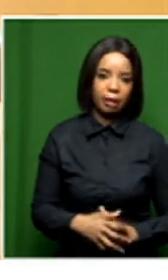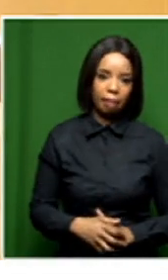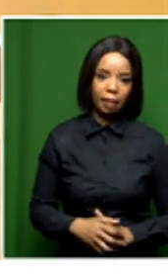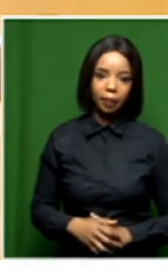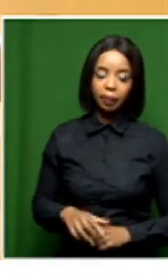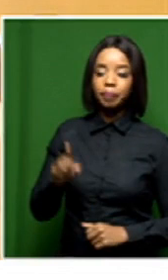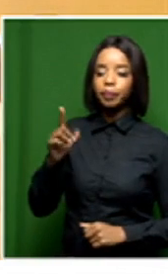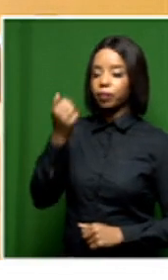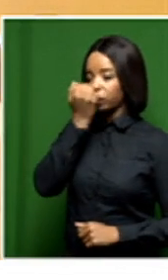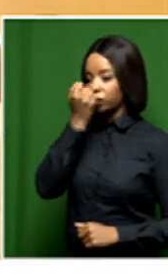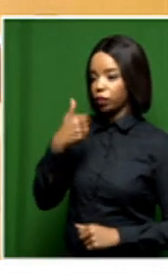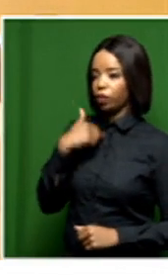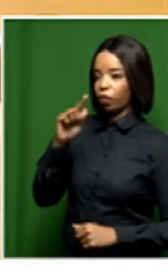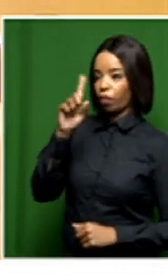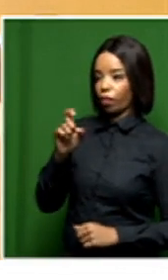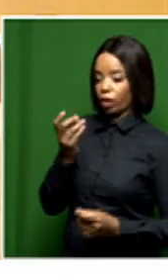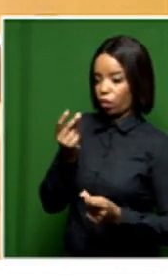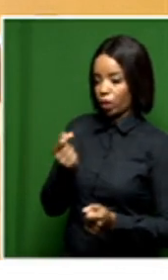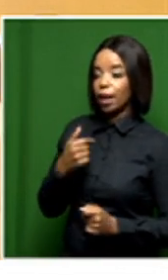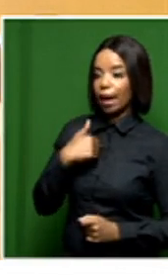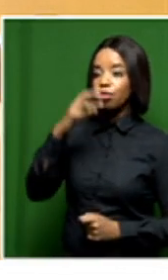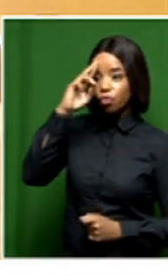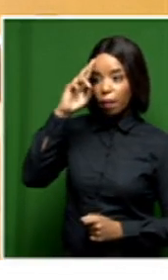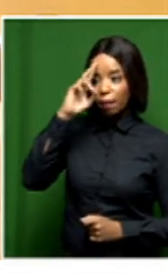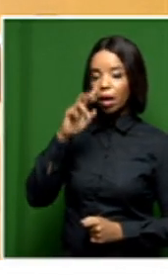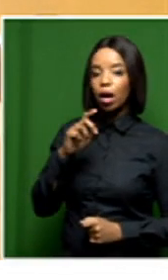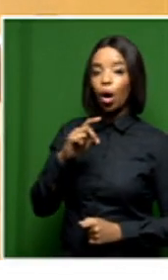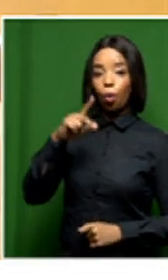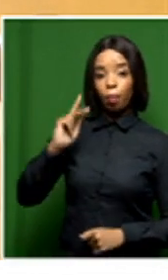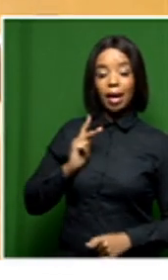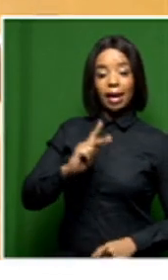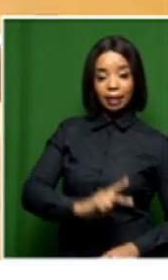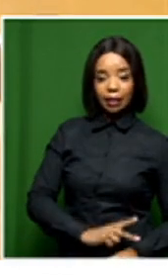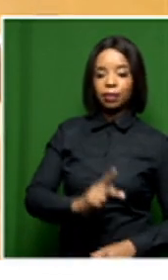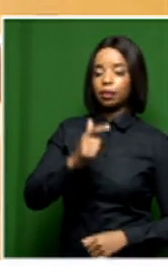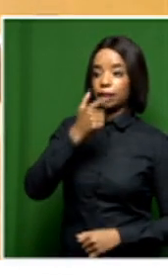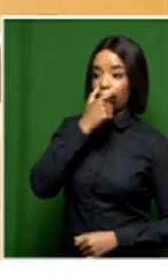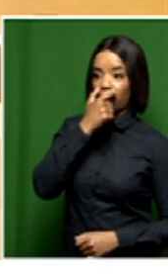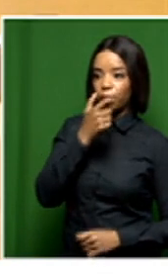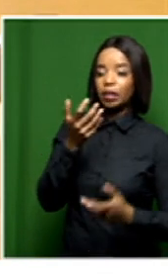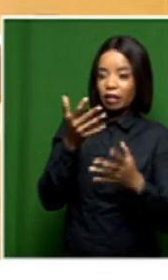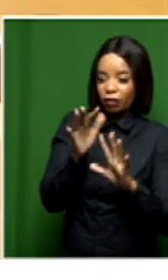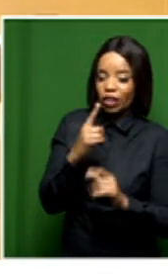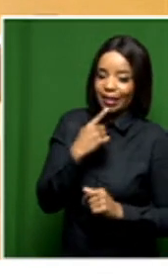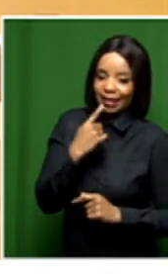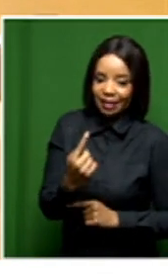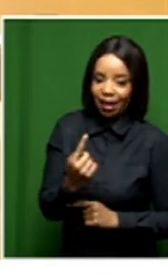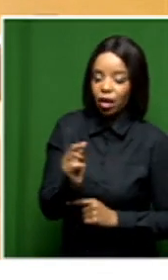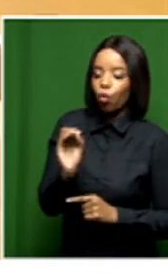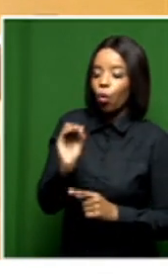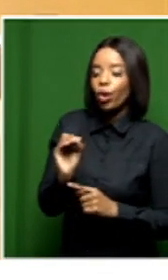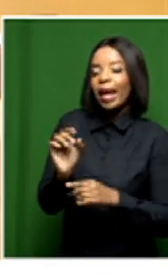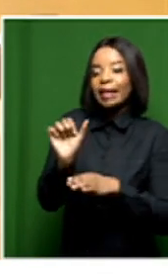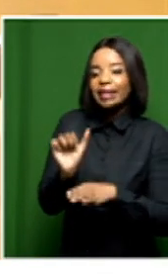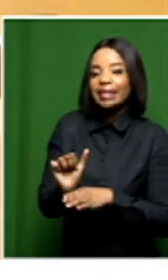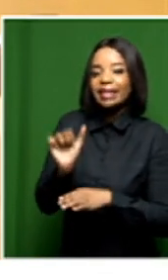that President Ramaphosa said he identified or said there were 16,000